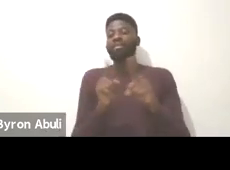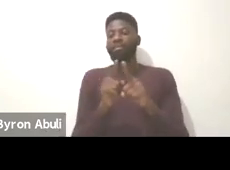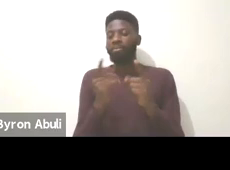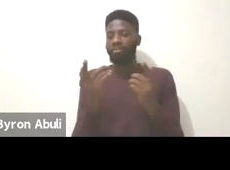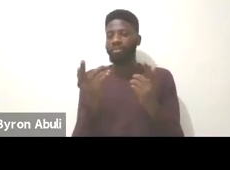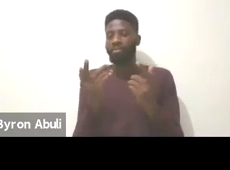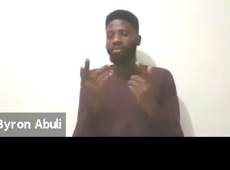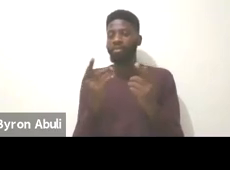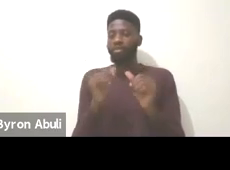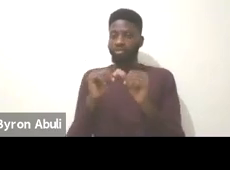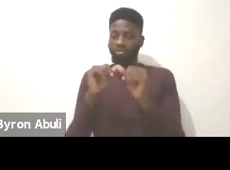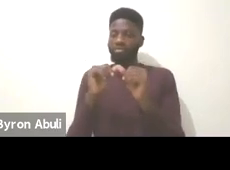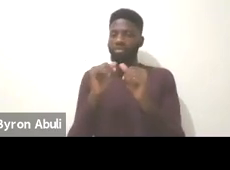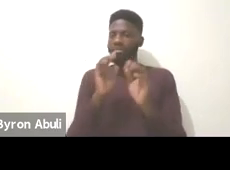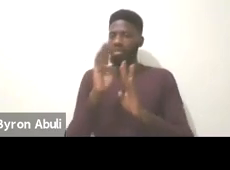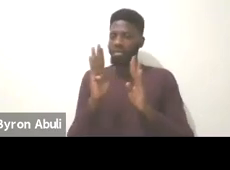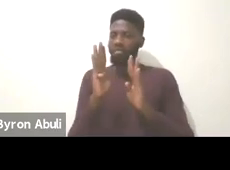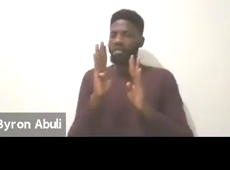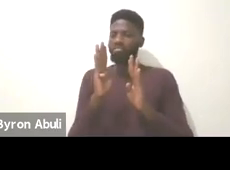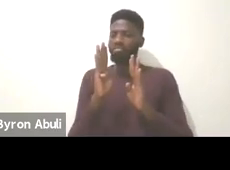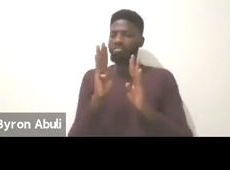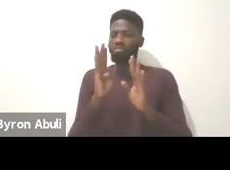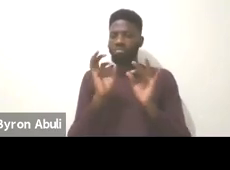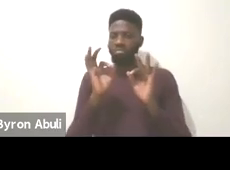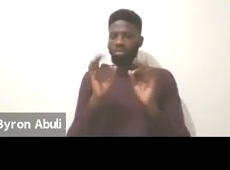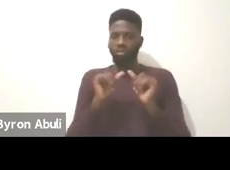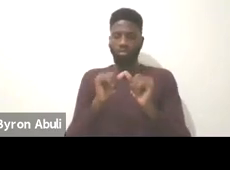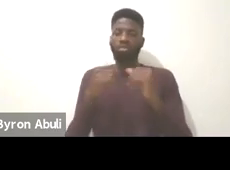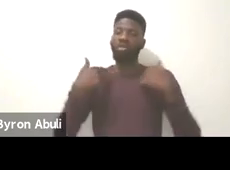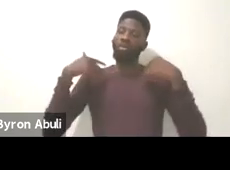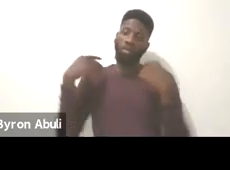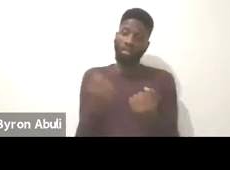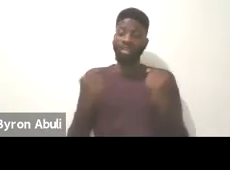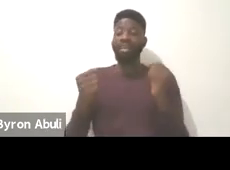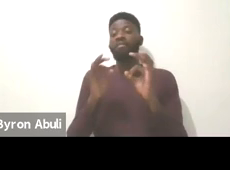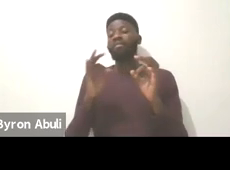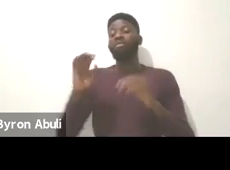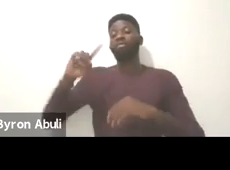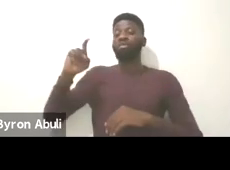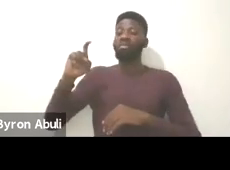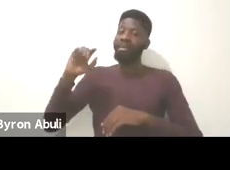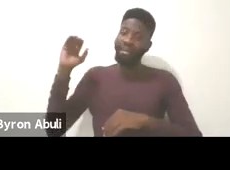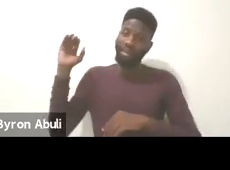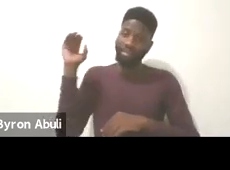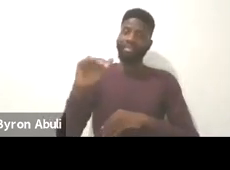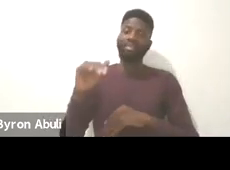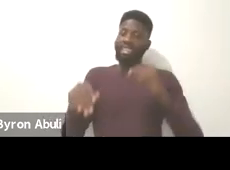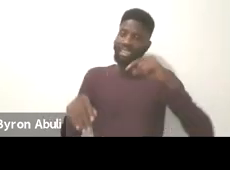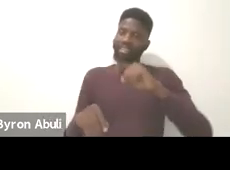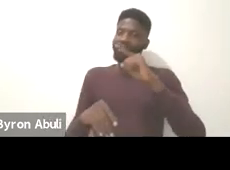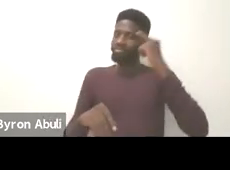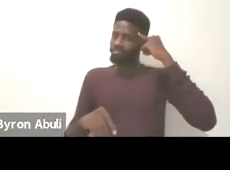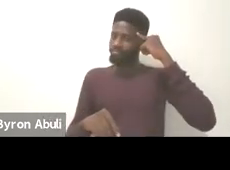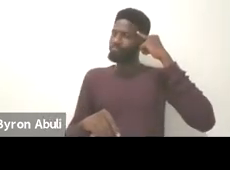discipline, to maintain your confidence, so that if a question has been asked and you think you